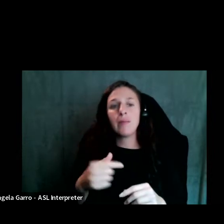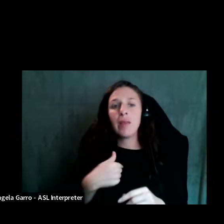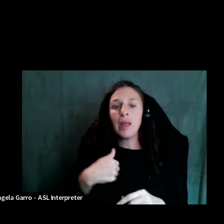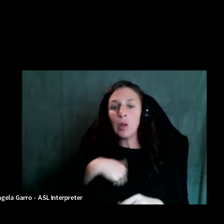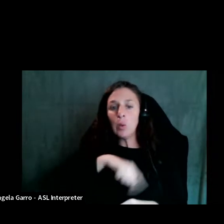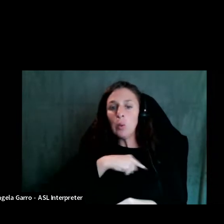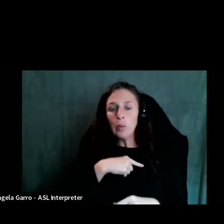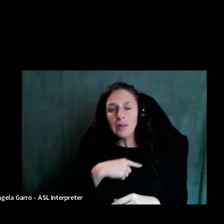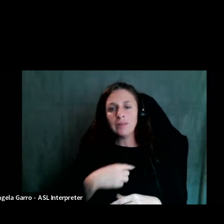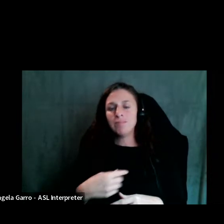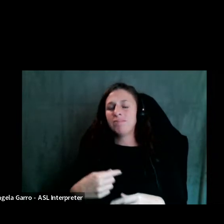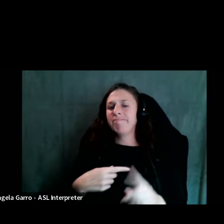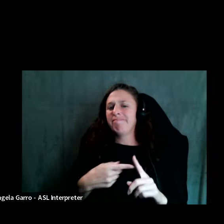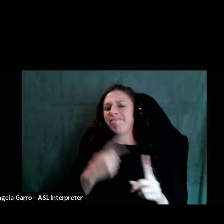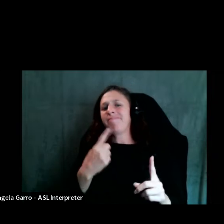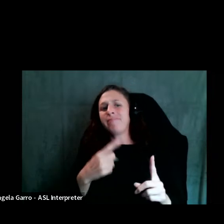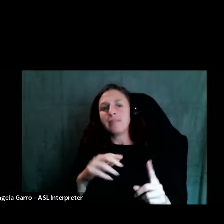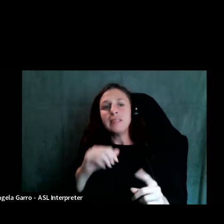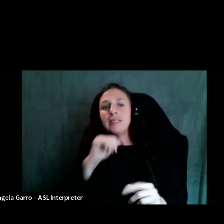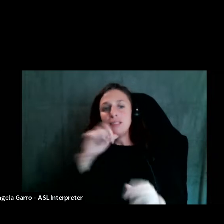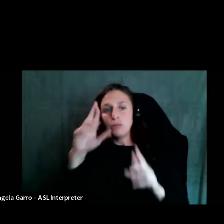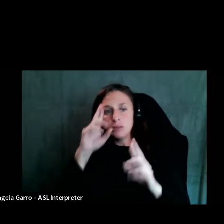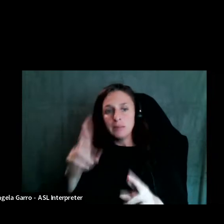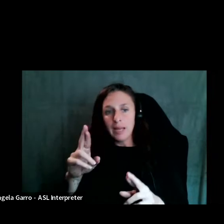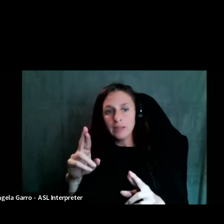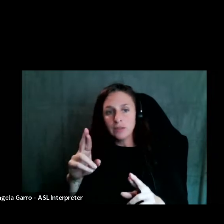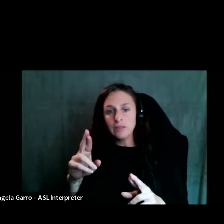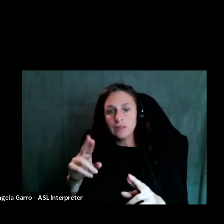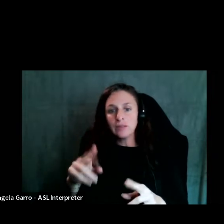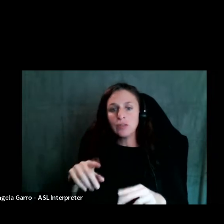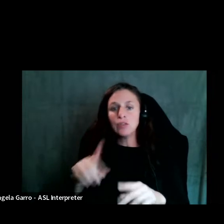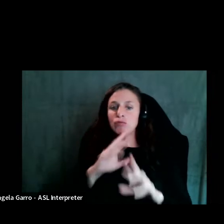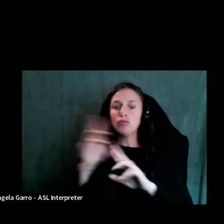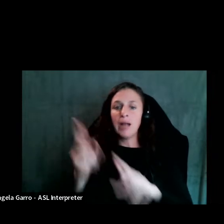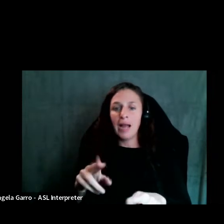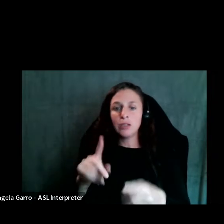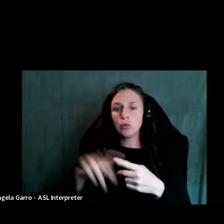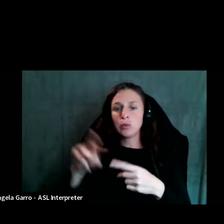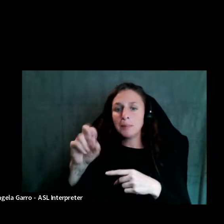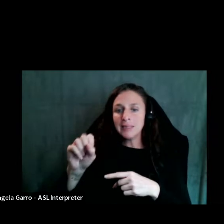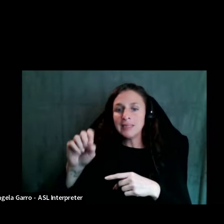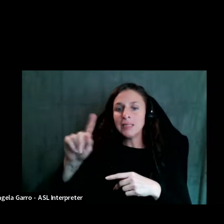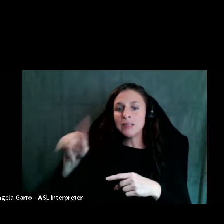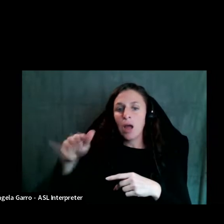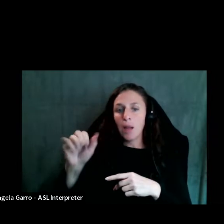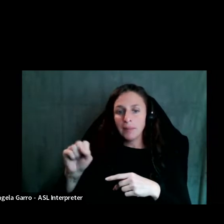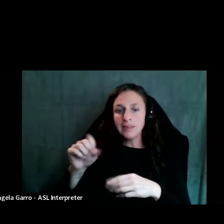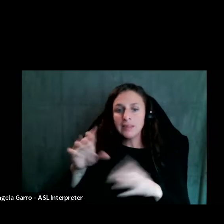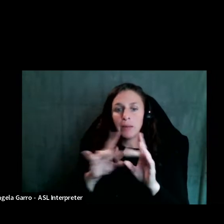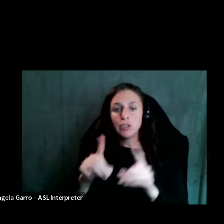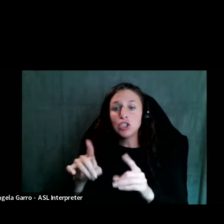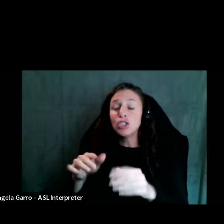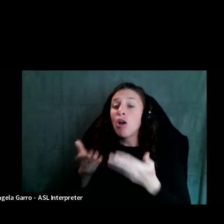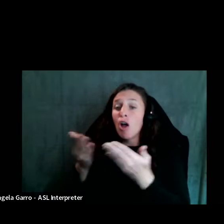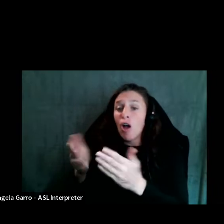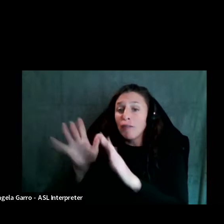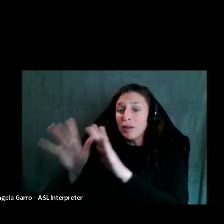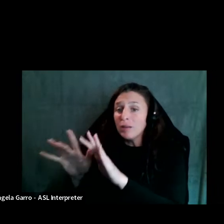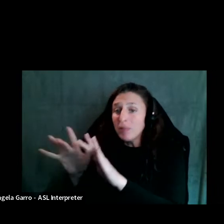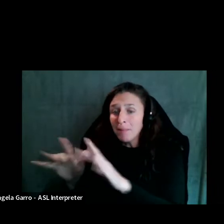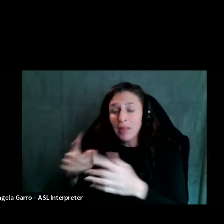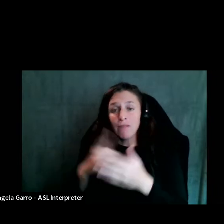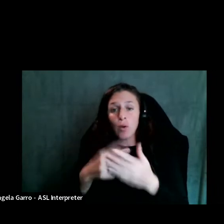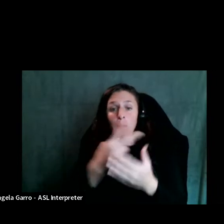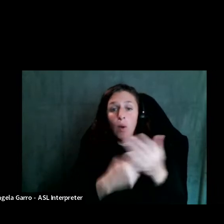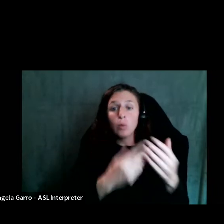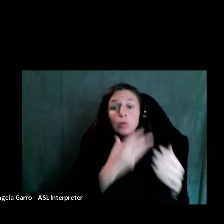appalled by the disrespectful and unfair reaction to Ms. Thomas' comments. She offered empathy to her Jewish and Palestinian students, and